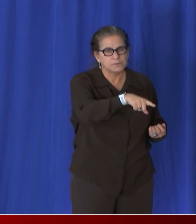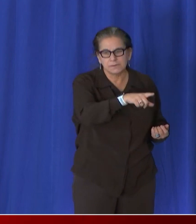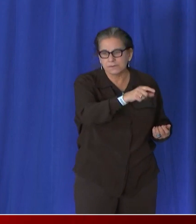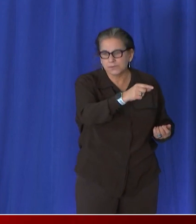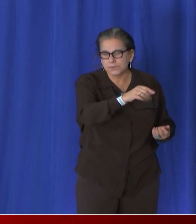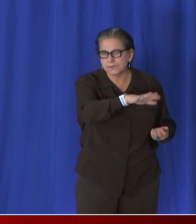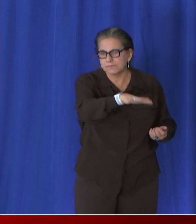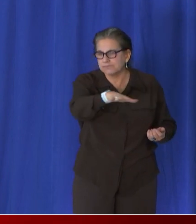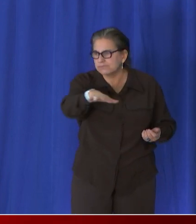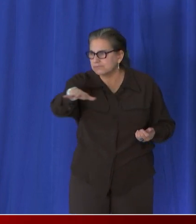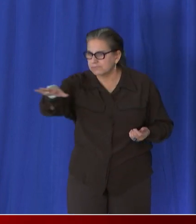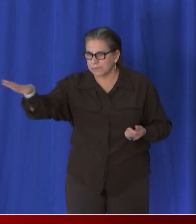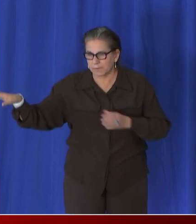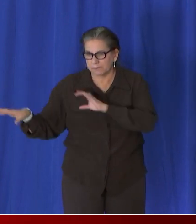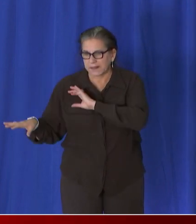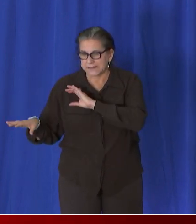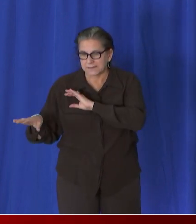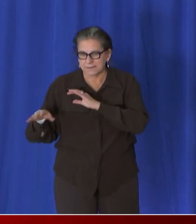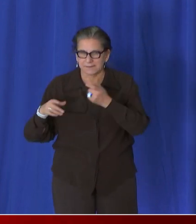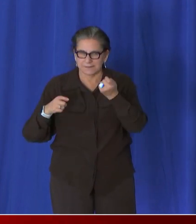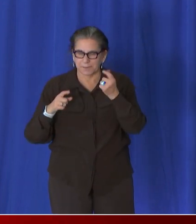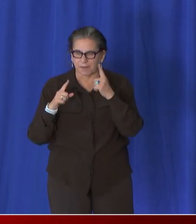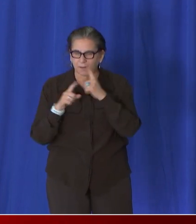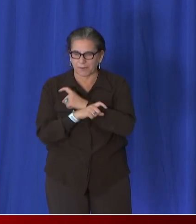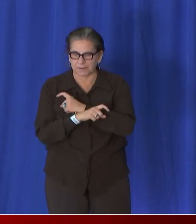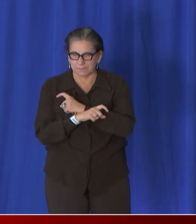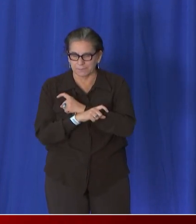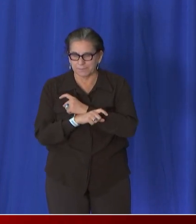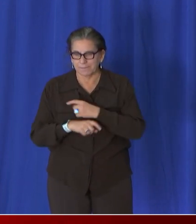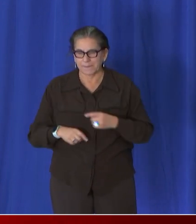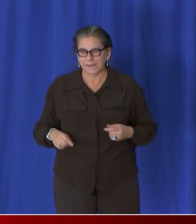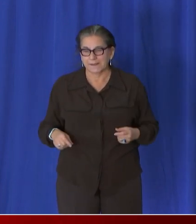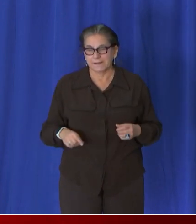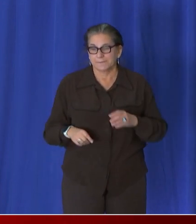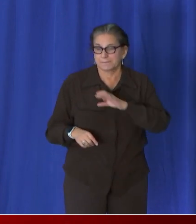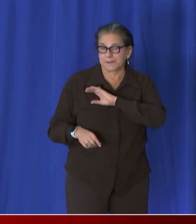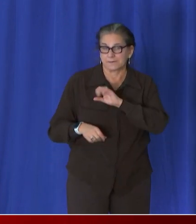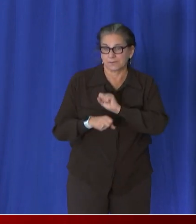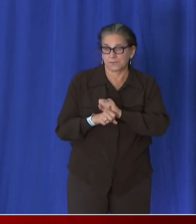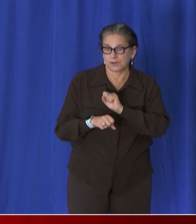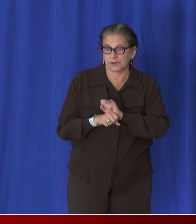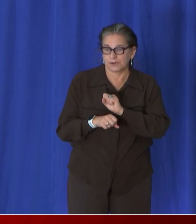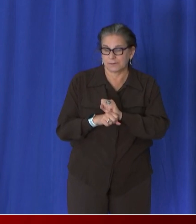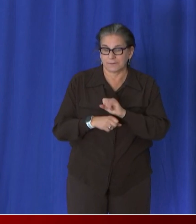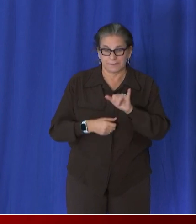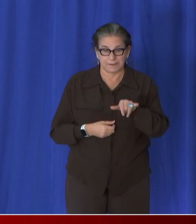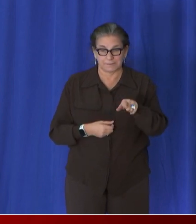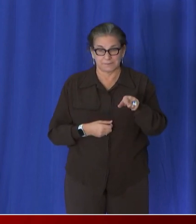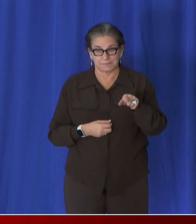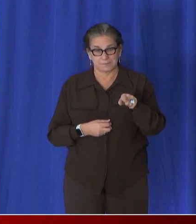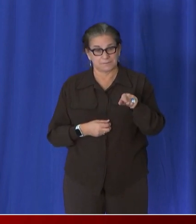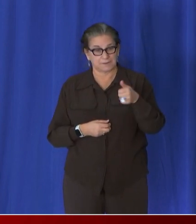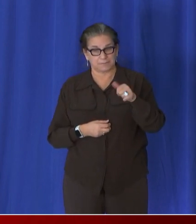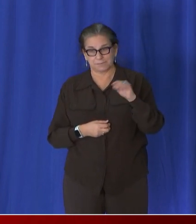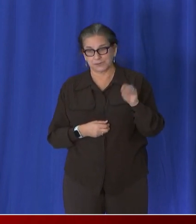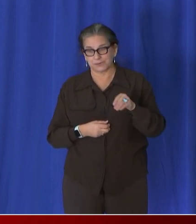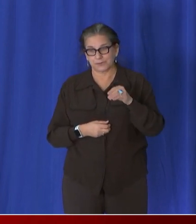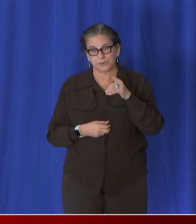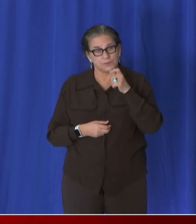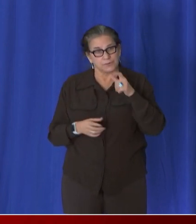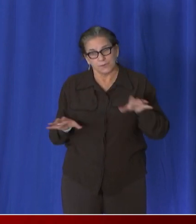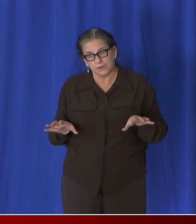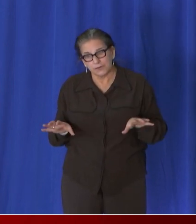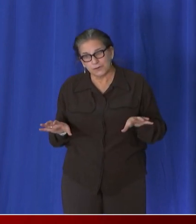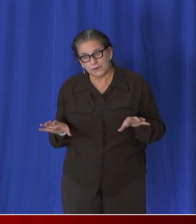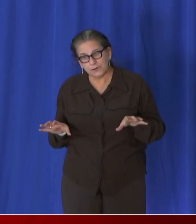to be able to utilize overtime, which is draining on staff who work very hard, they're able to maintain their service levels really all the way up